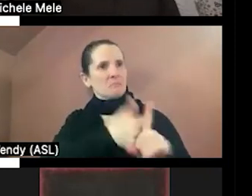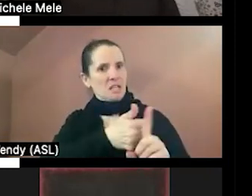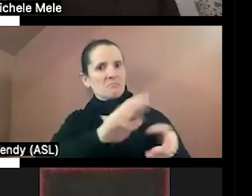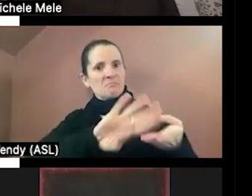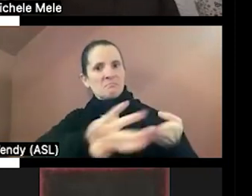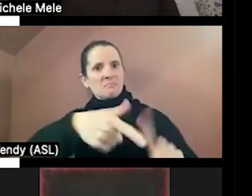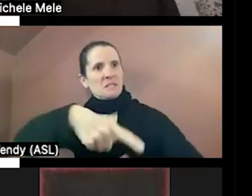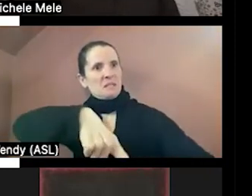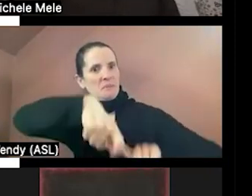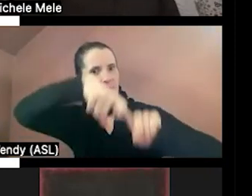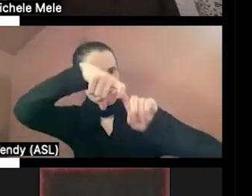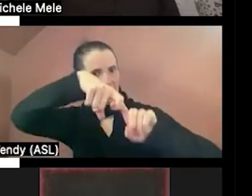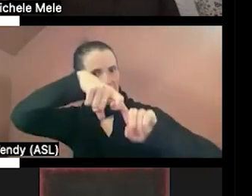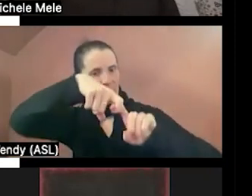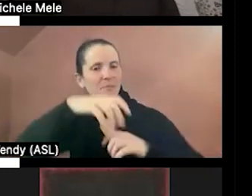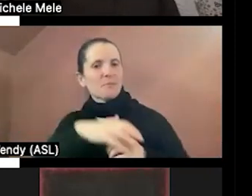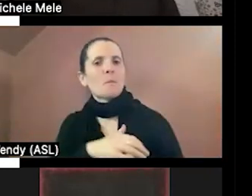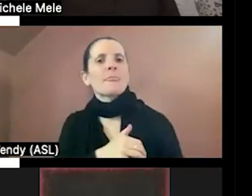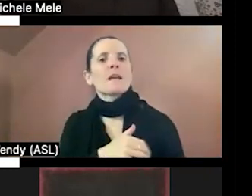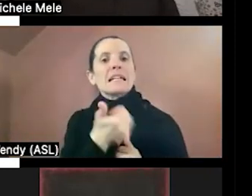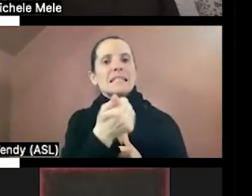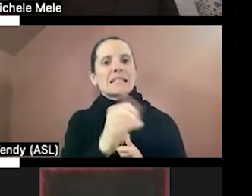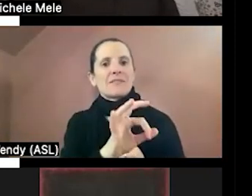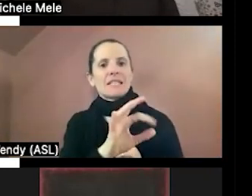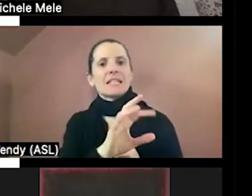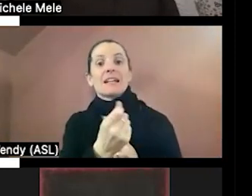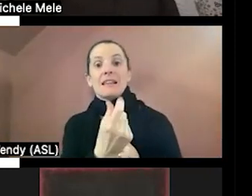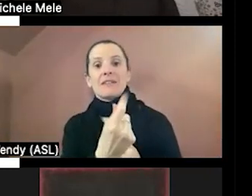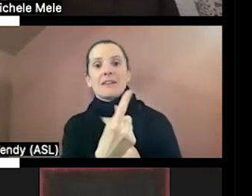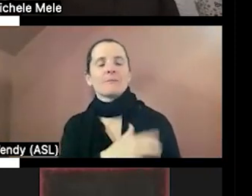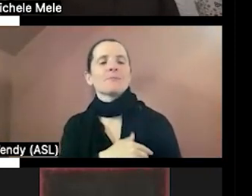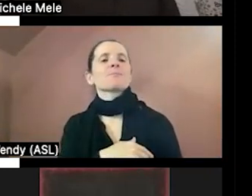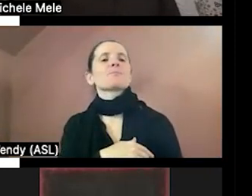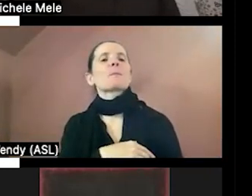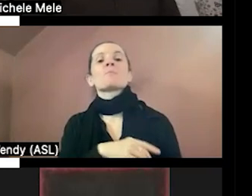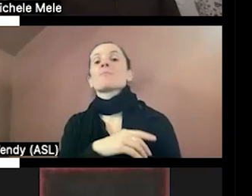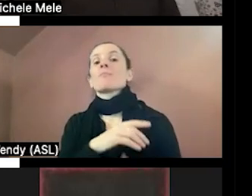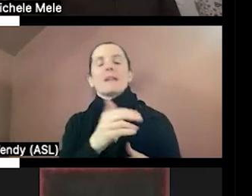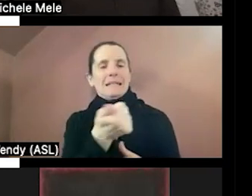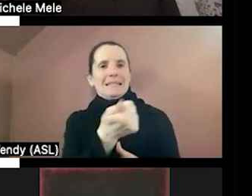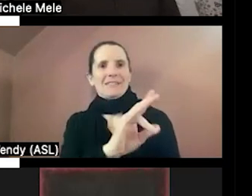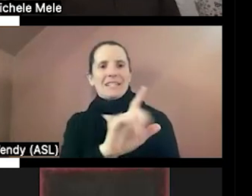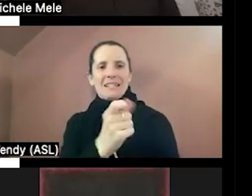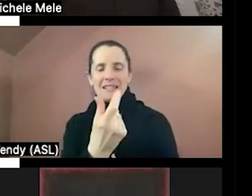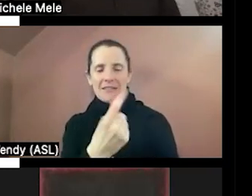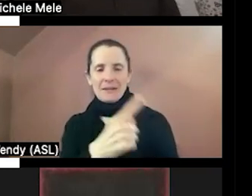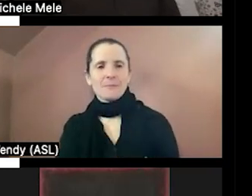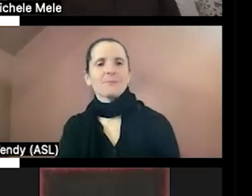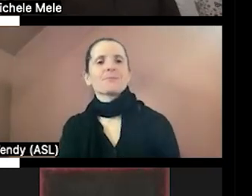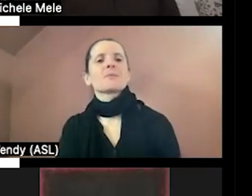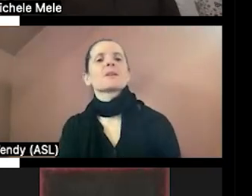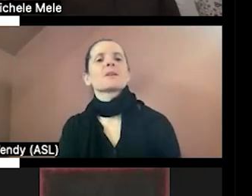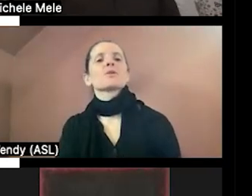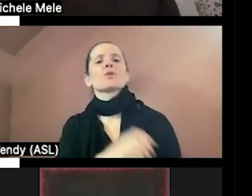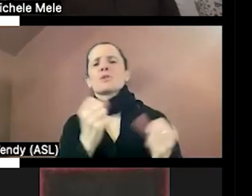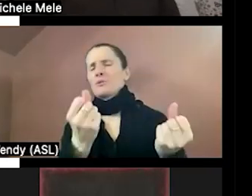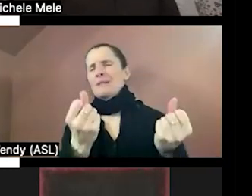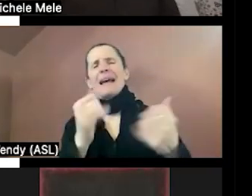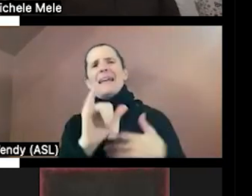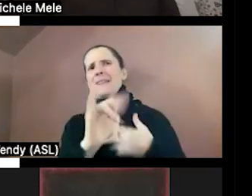people like Newton, Taylor, Coates, Flamsteed. There were a lot of great mathematicians at that